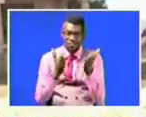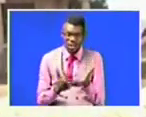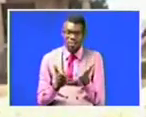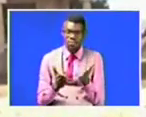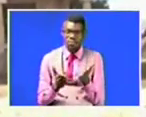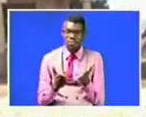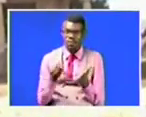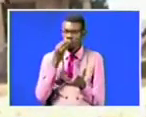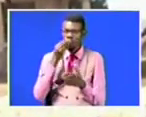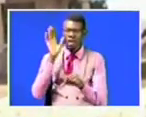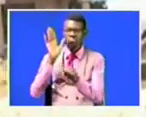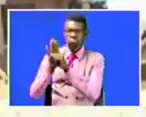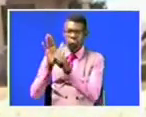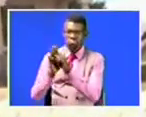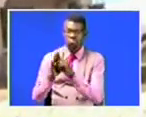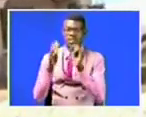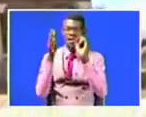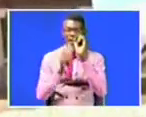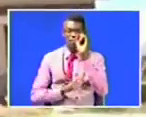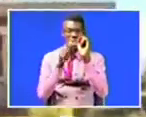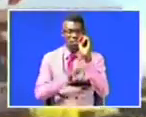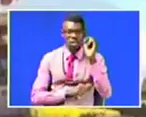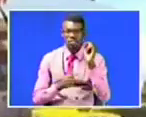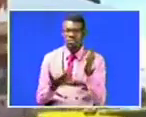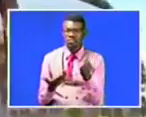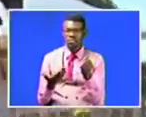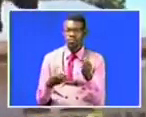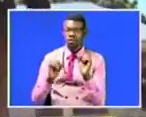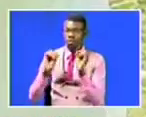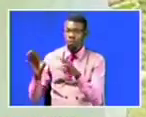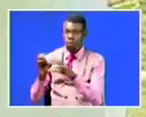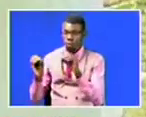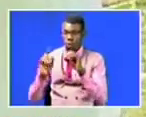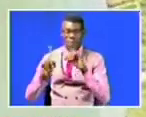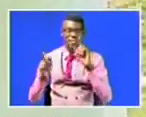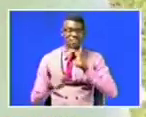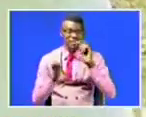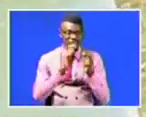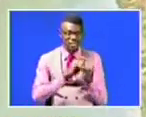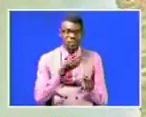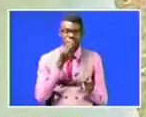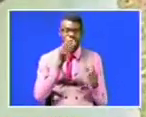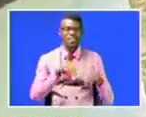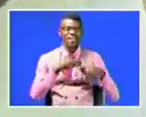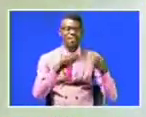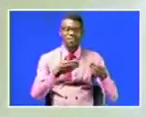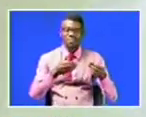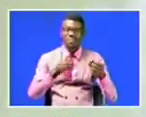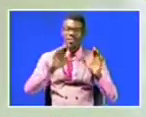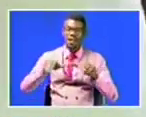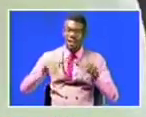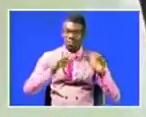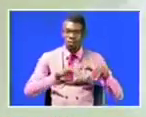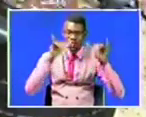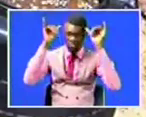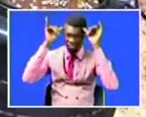country. Rotten crop harvest pieces are no longer discarded, but are either converted to animal feeds for dairy cows or milled and